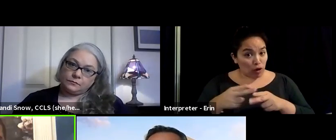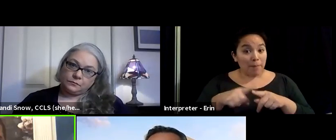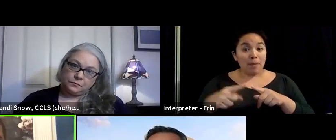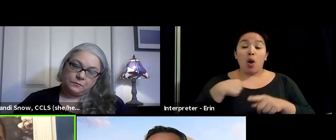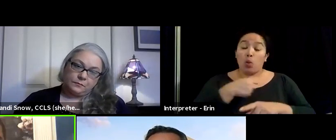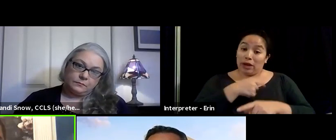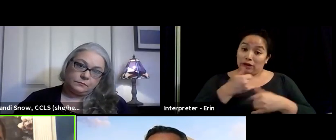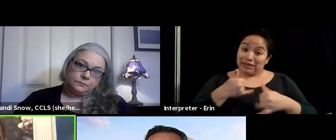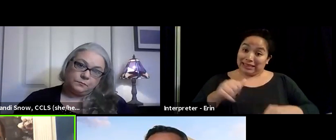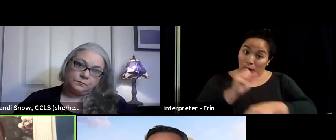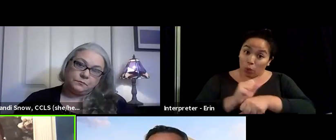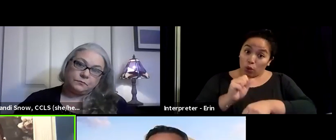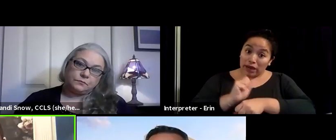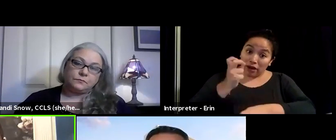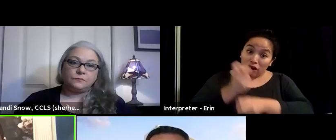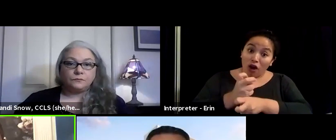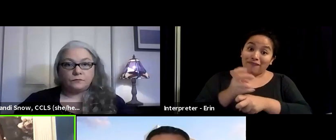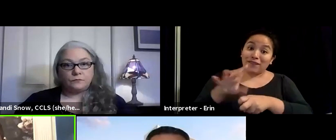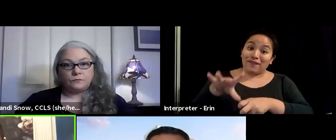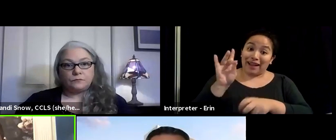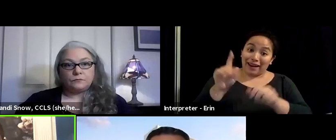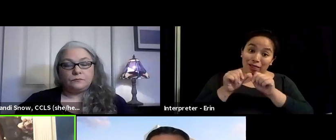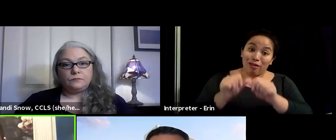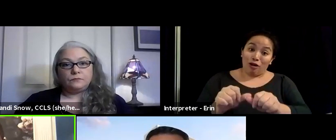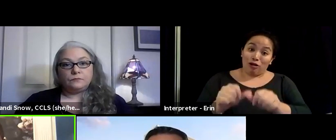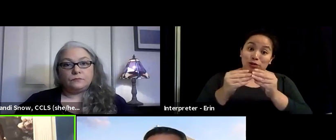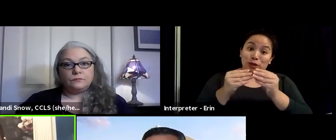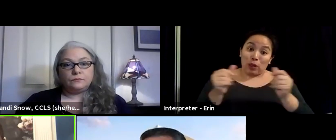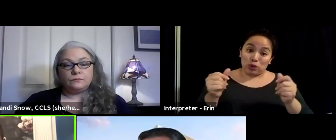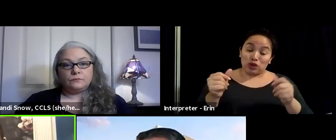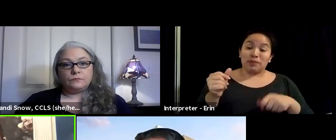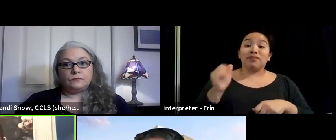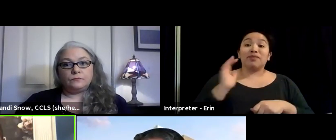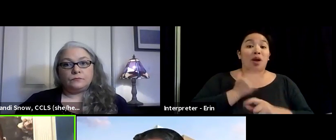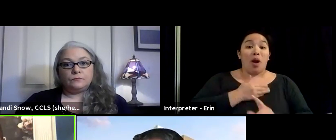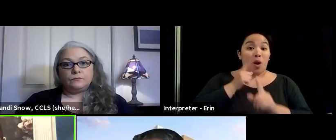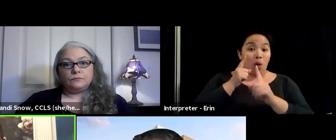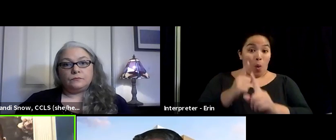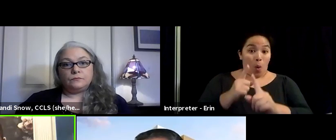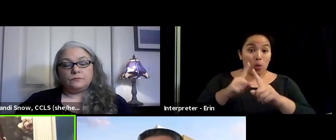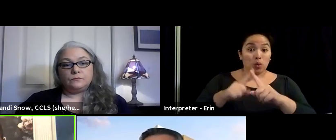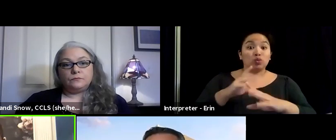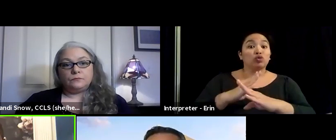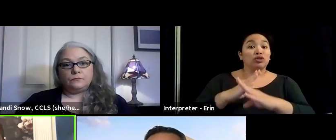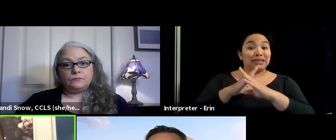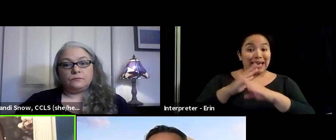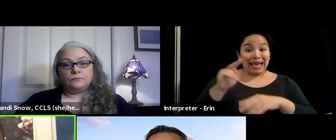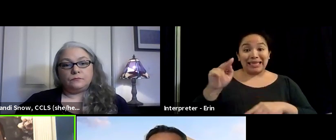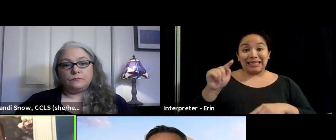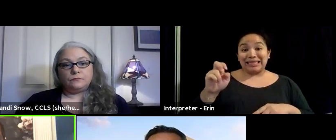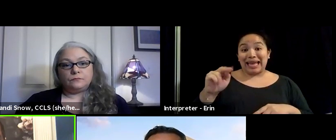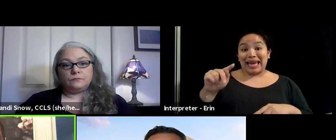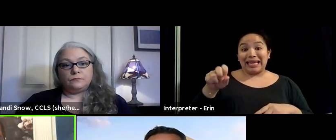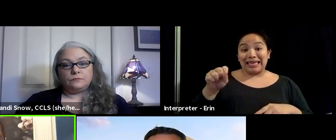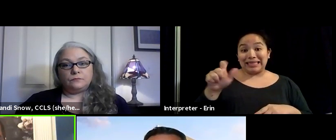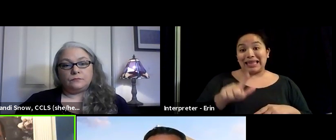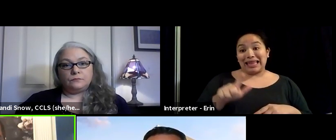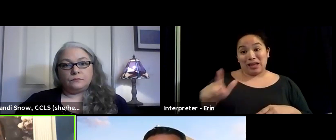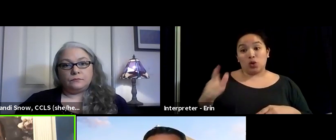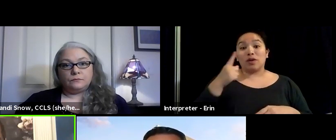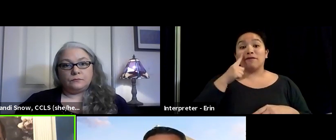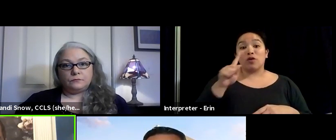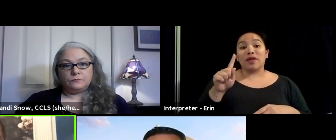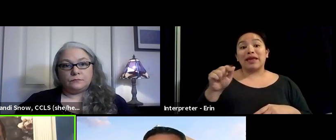to find a long-term solution. Our ultimate goal is to protect tenants and landlords of the 31st Assembly